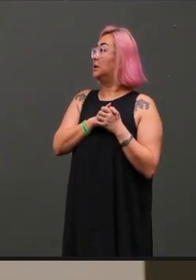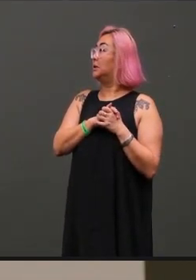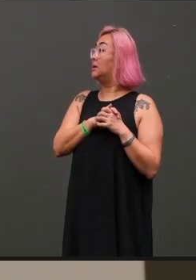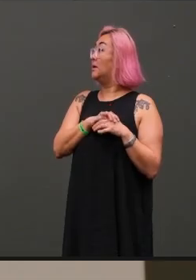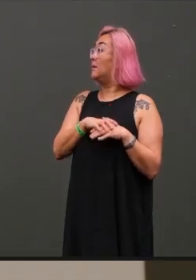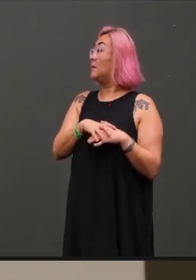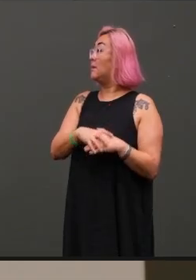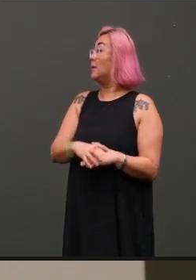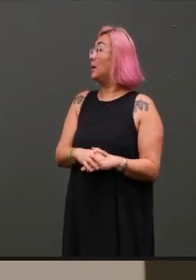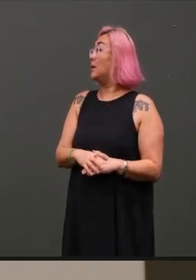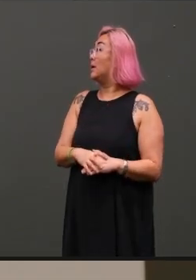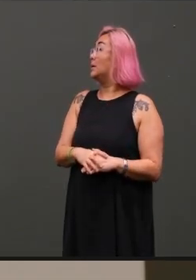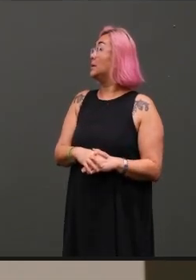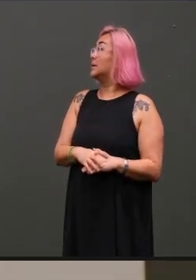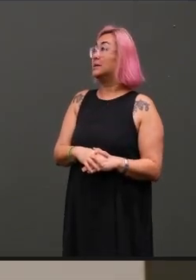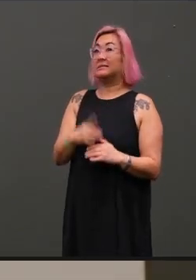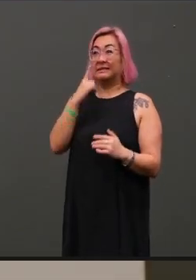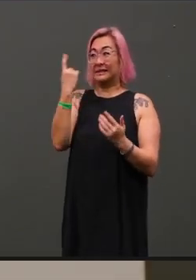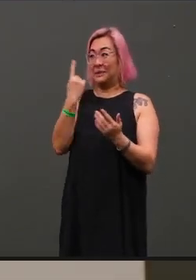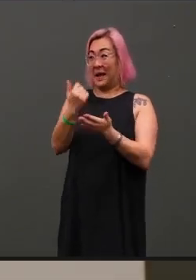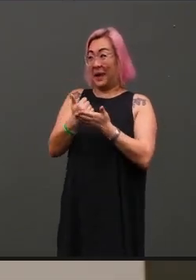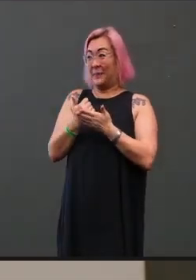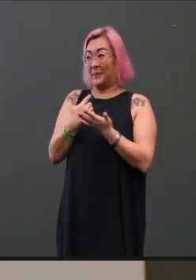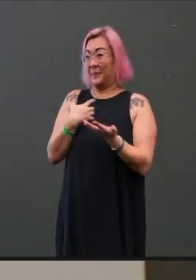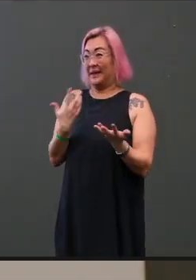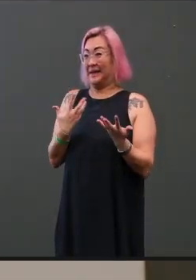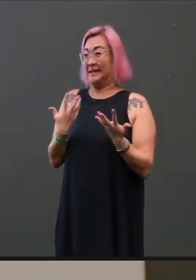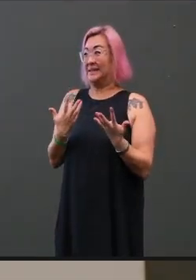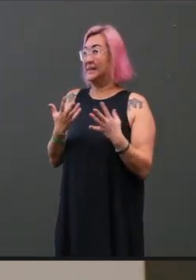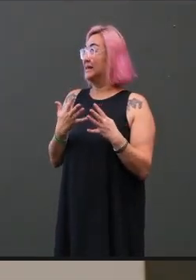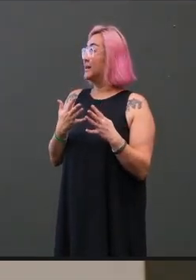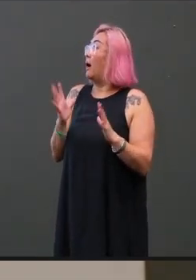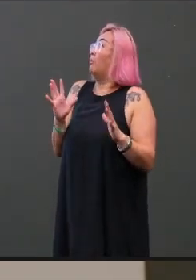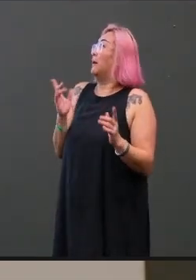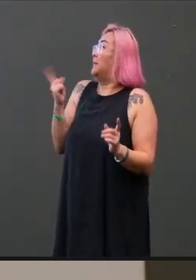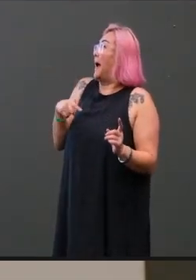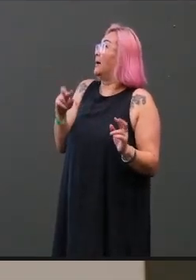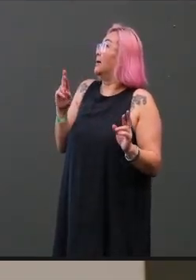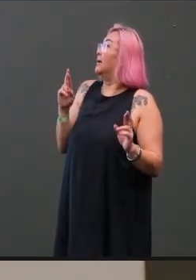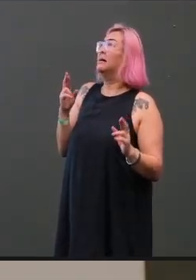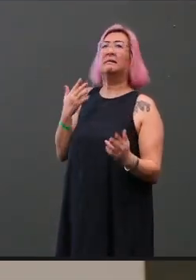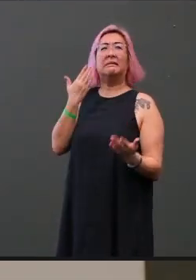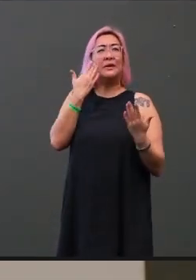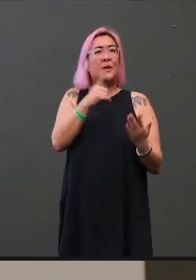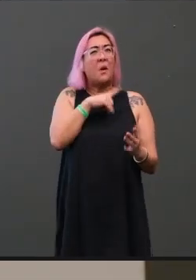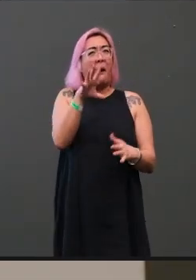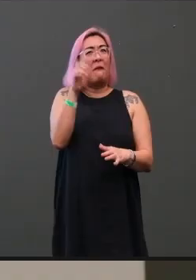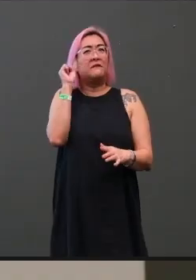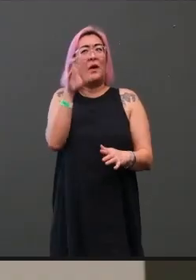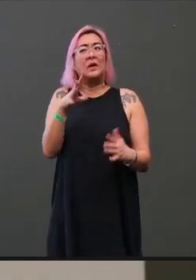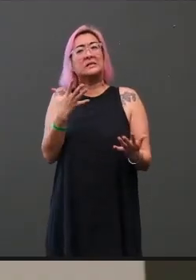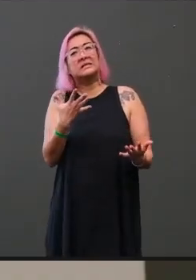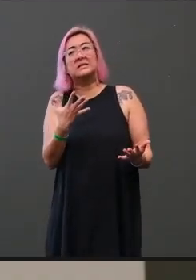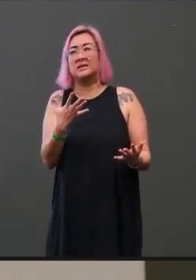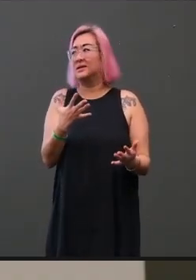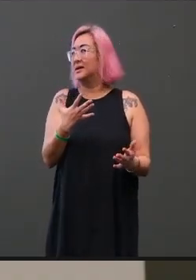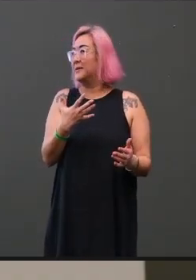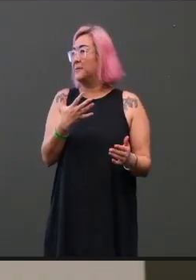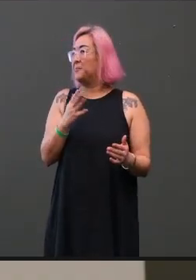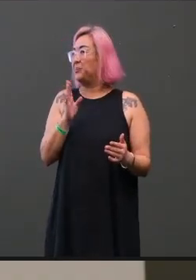Could someone help me here, maybe? Oh, he's back again. I'm not sure why it's jumping off and on, but I heard it's pretty unstable. It's been here.